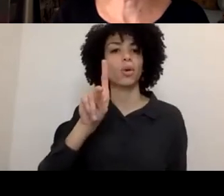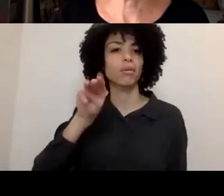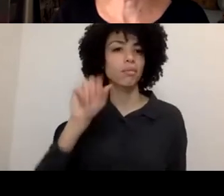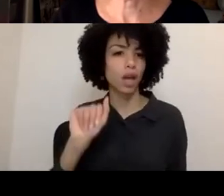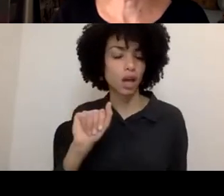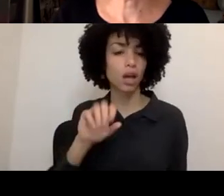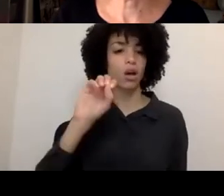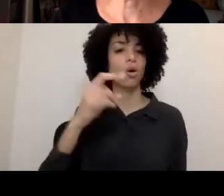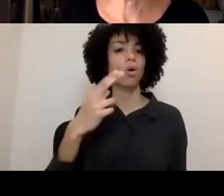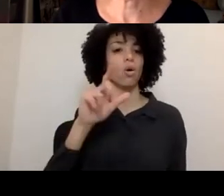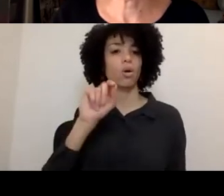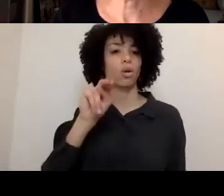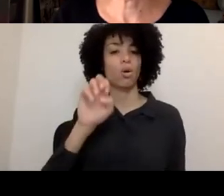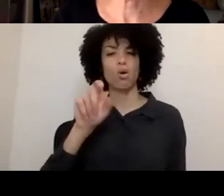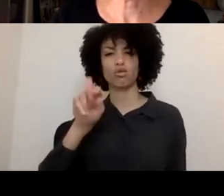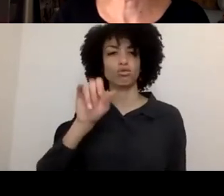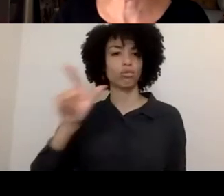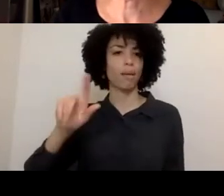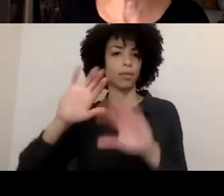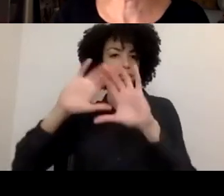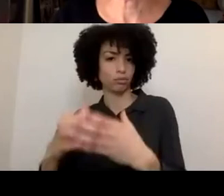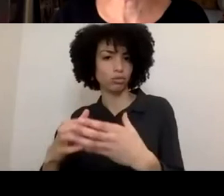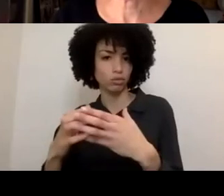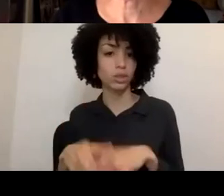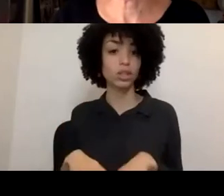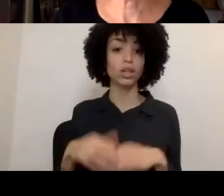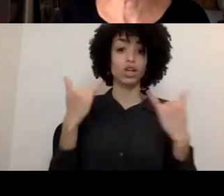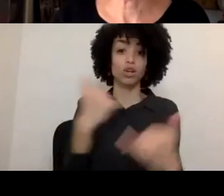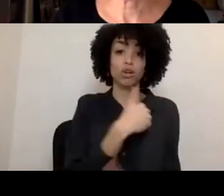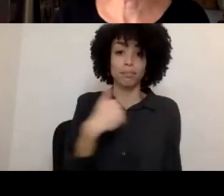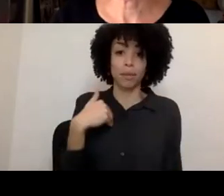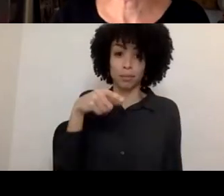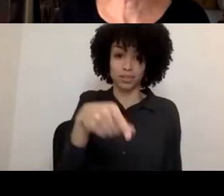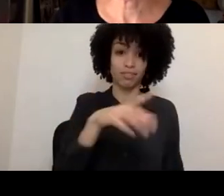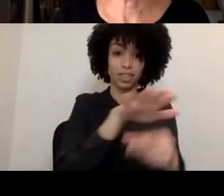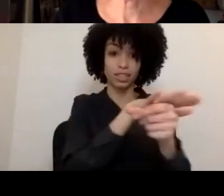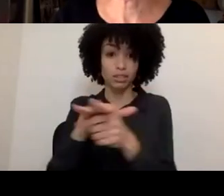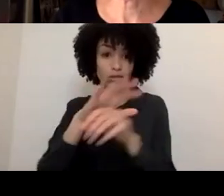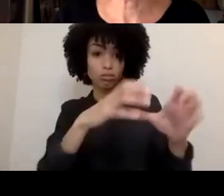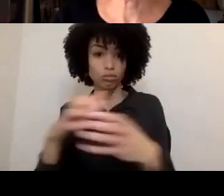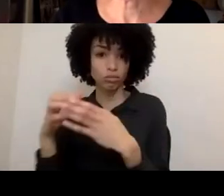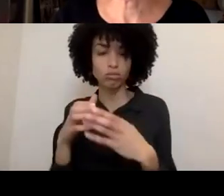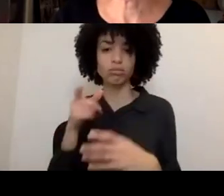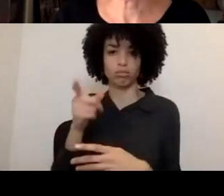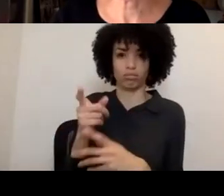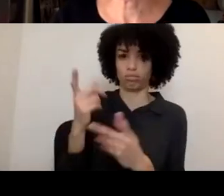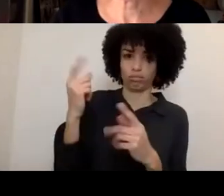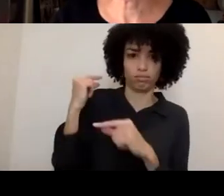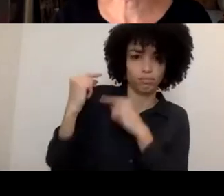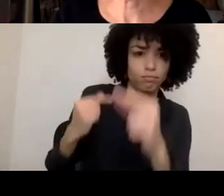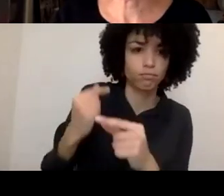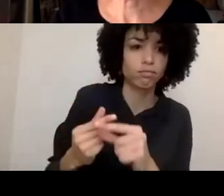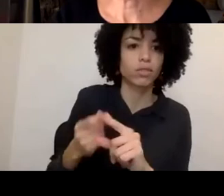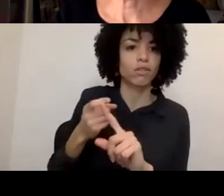via Zoom and Skype and other virtual forms, we're indebted to the Mukwekama Ohlone people as the lands and waters they steward